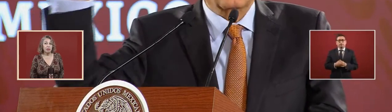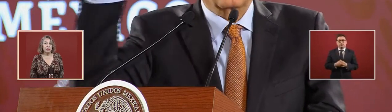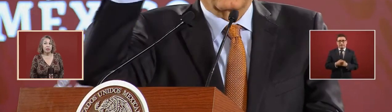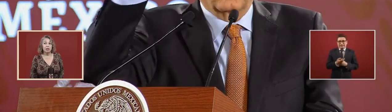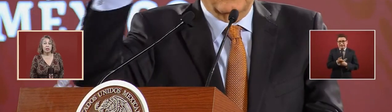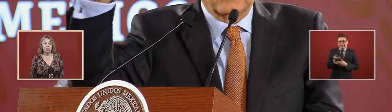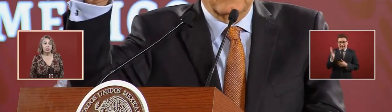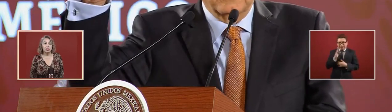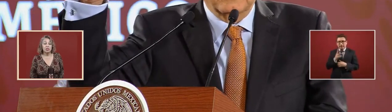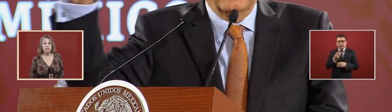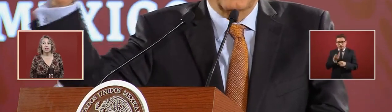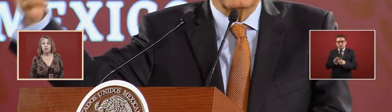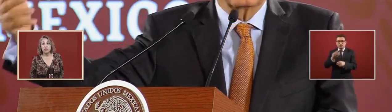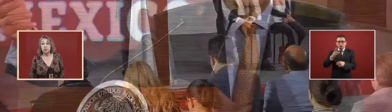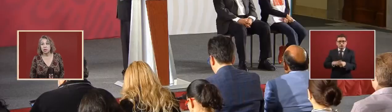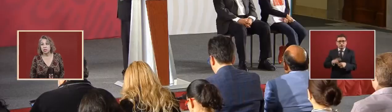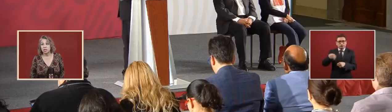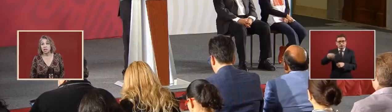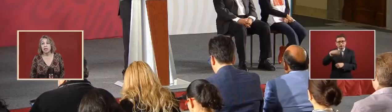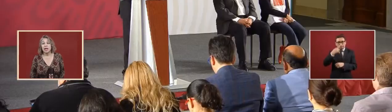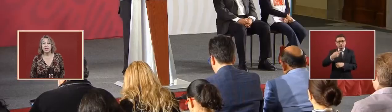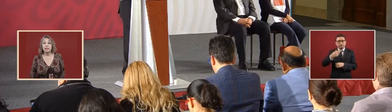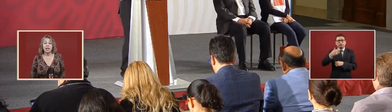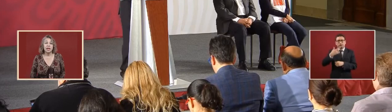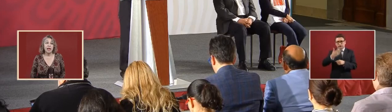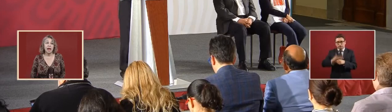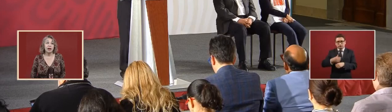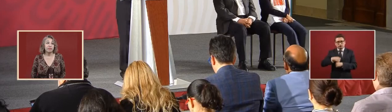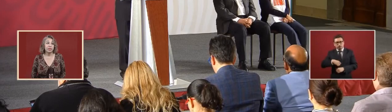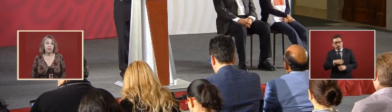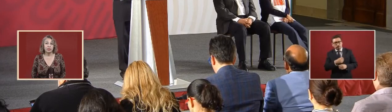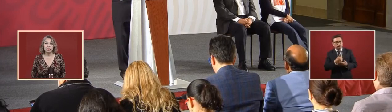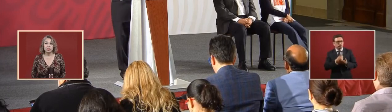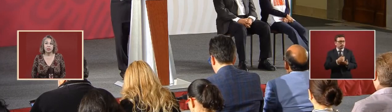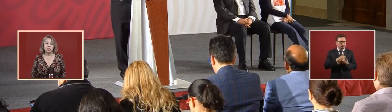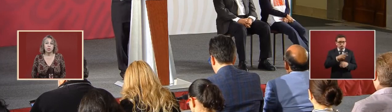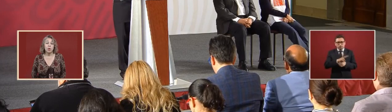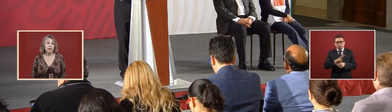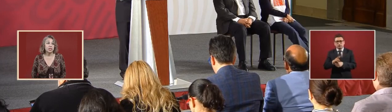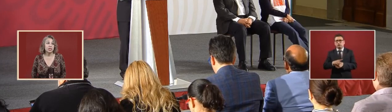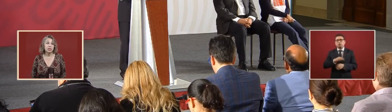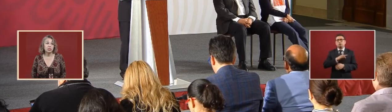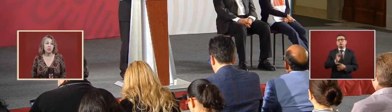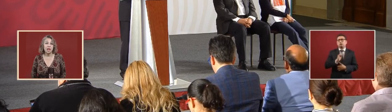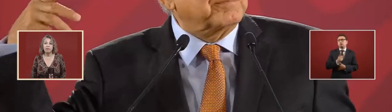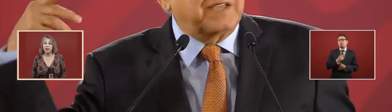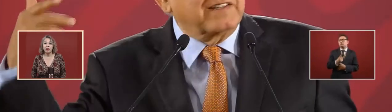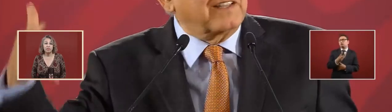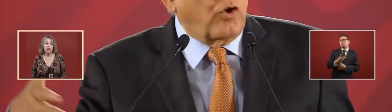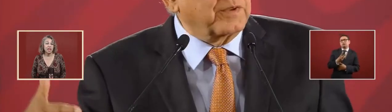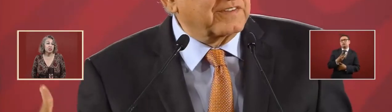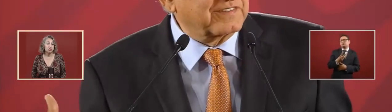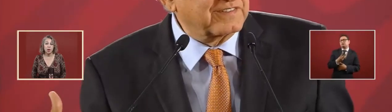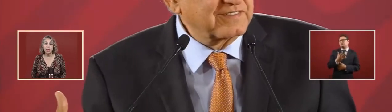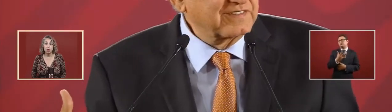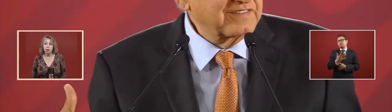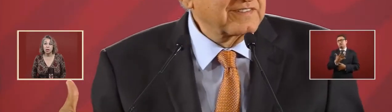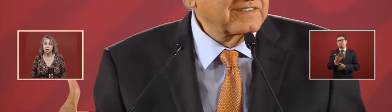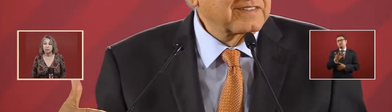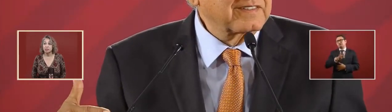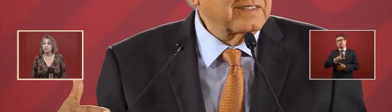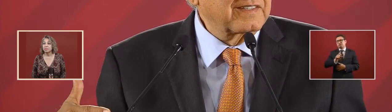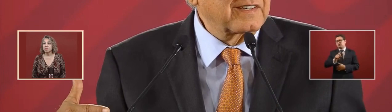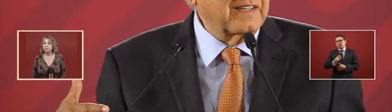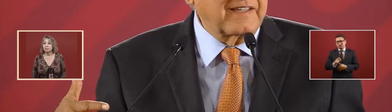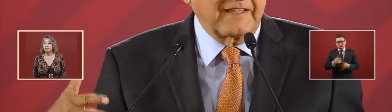Estos son los tutores, so these are the tutors. And they can have uno, dos, tres, one, cinco, two, diez, three, five, 10, jóvenes. 20